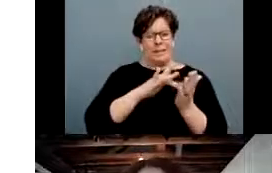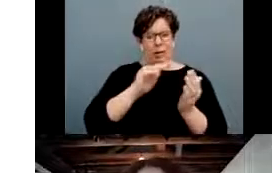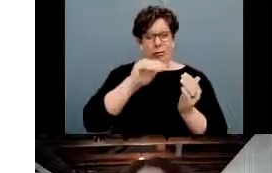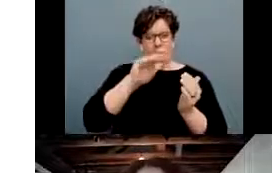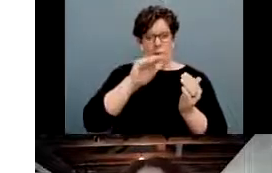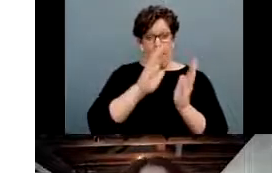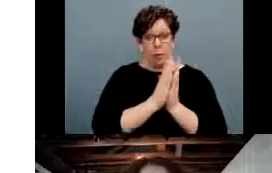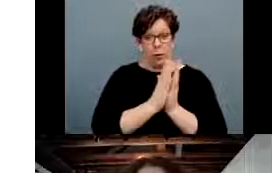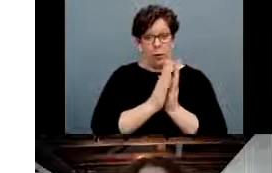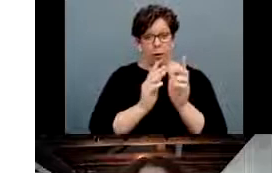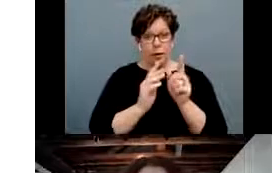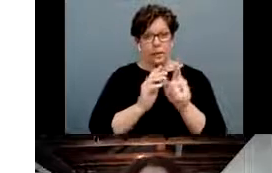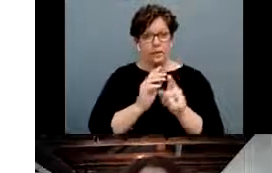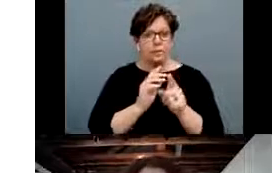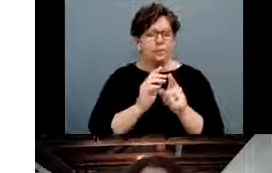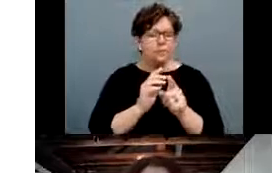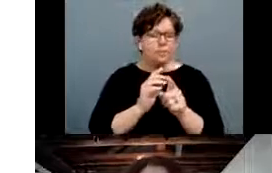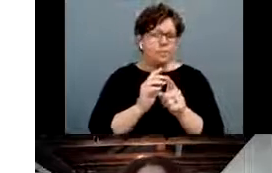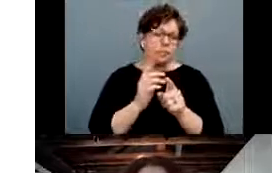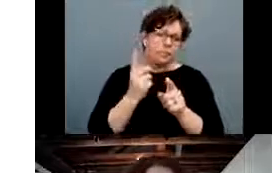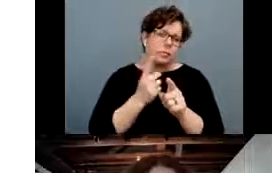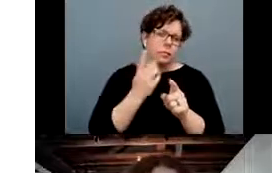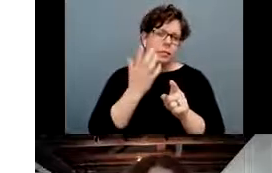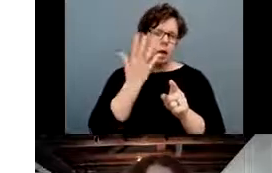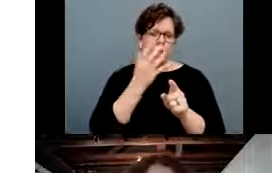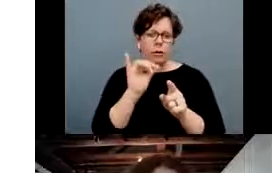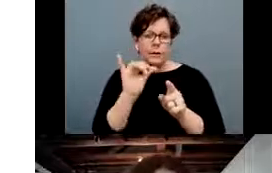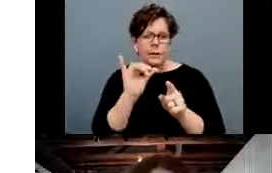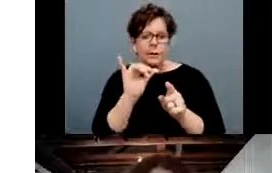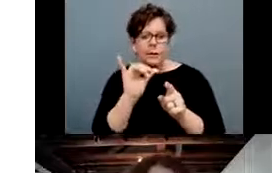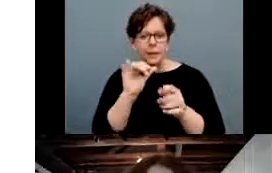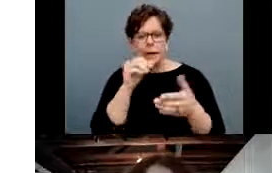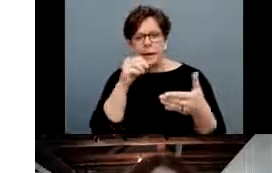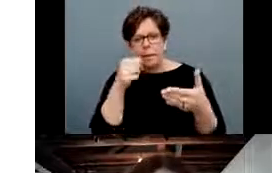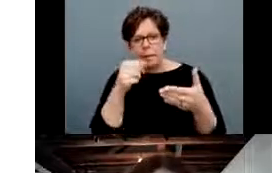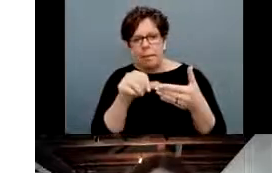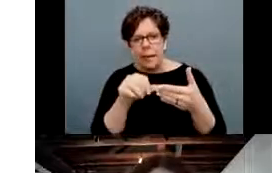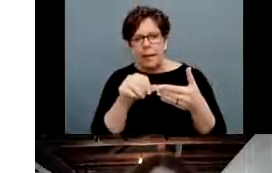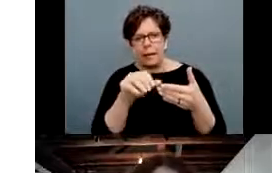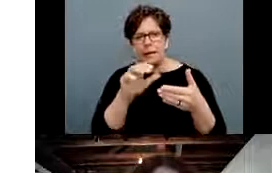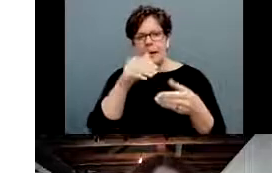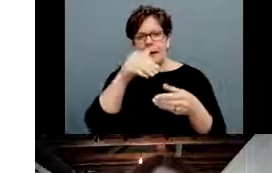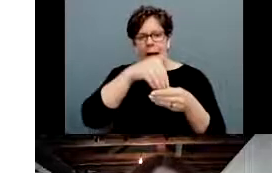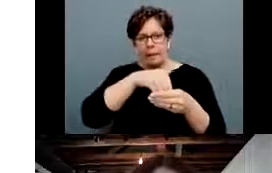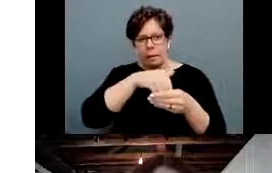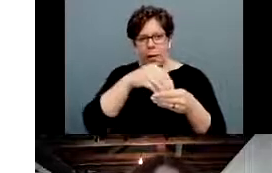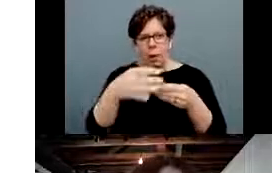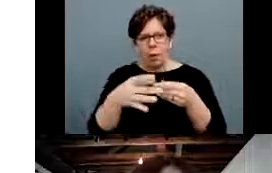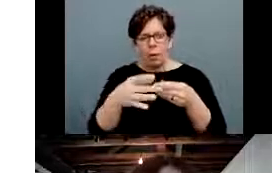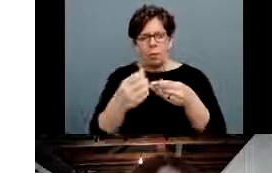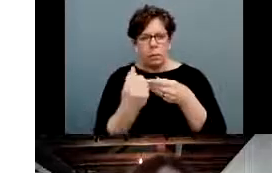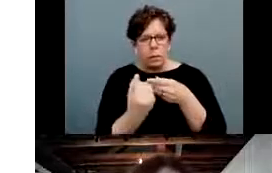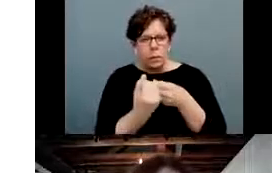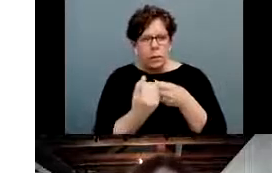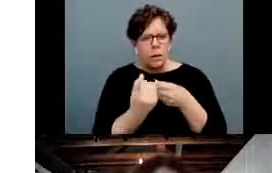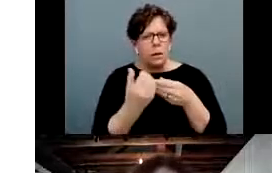of variations of something that looks like a mailing envelope combined with stuff